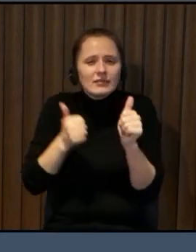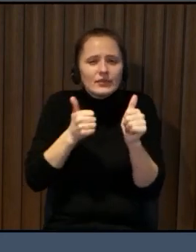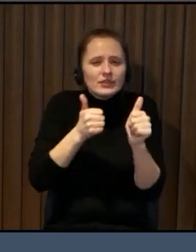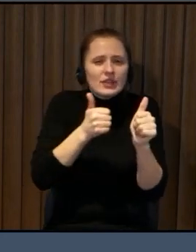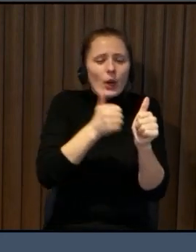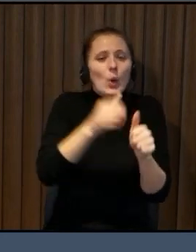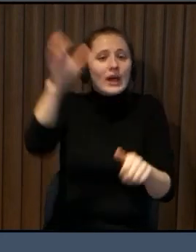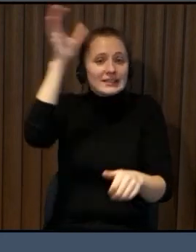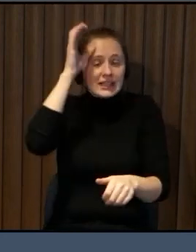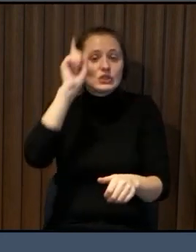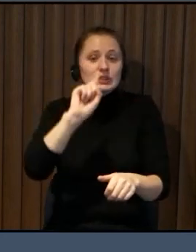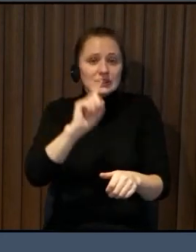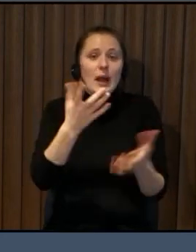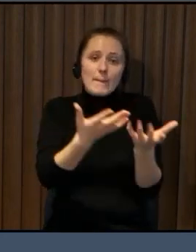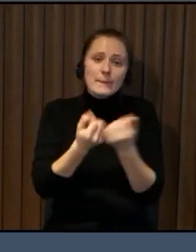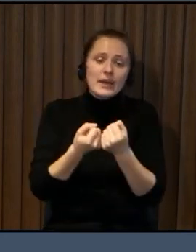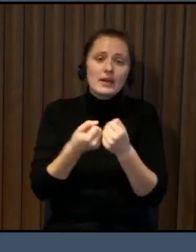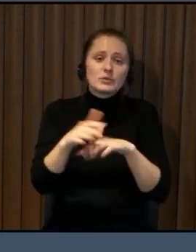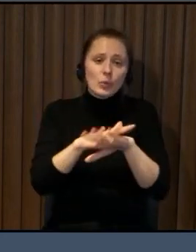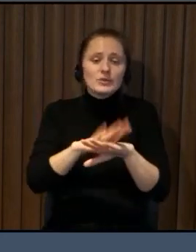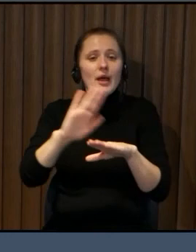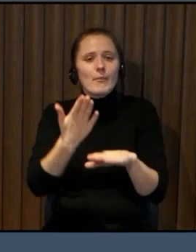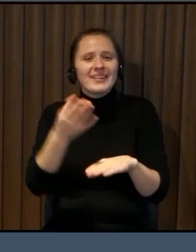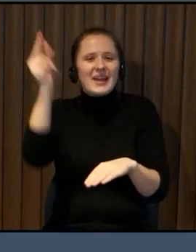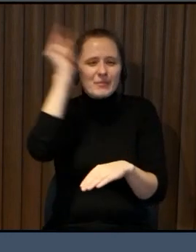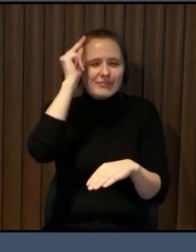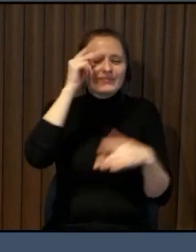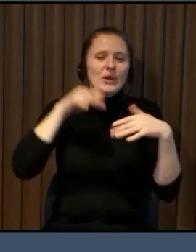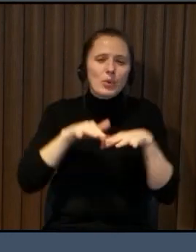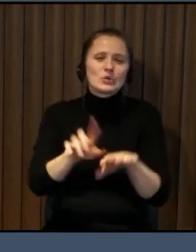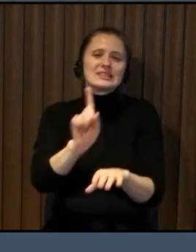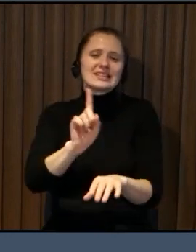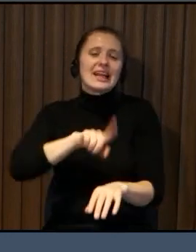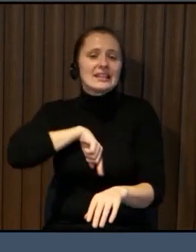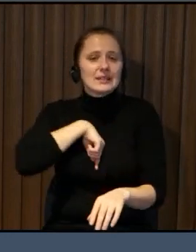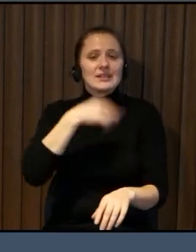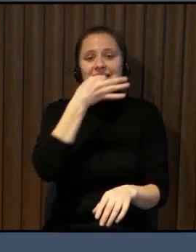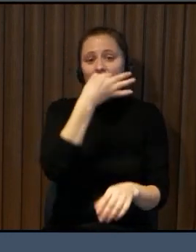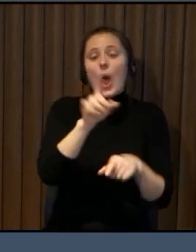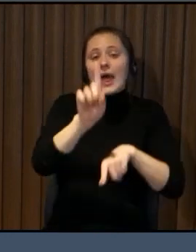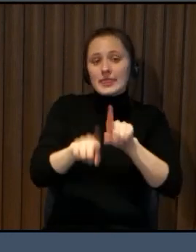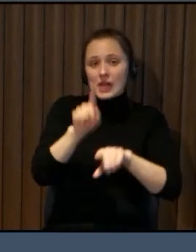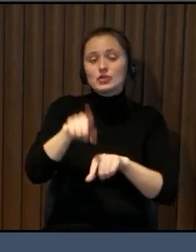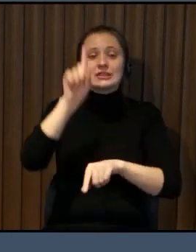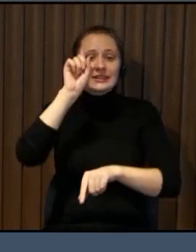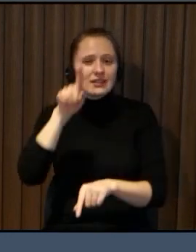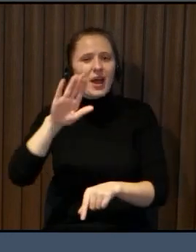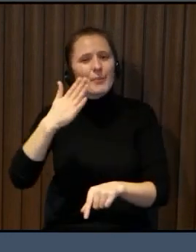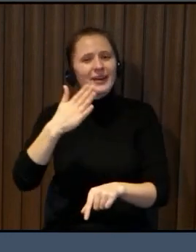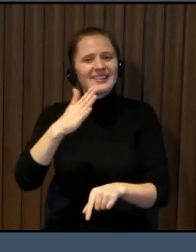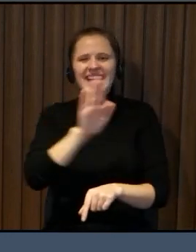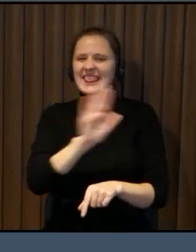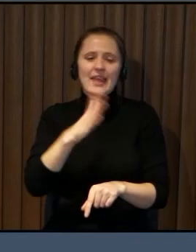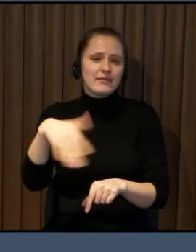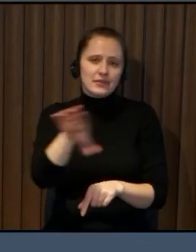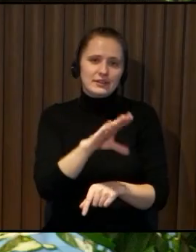are scaling up. They are trying to achieve this knowledge because knowledge is publicly available, but it requires some time. So I would say